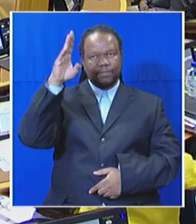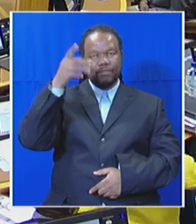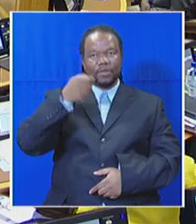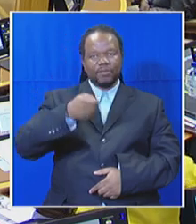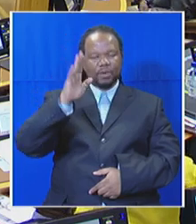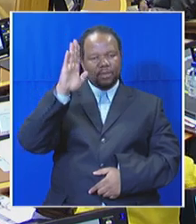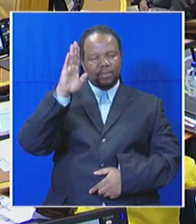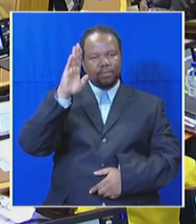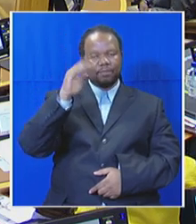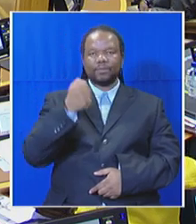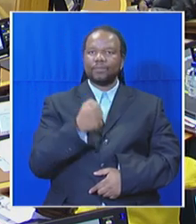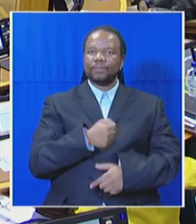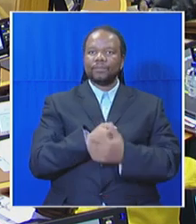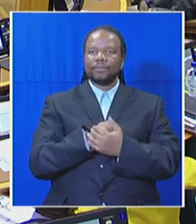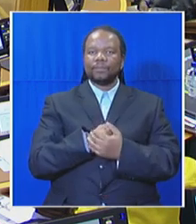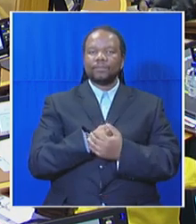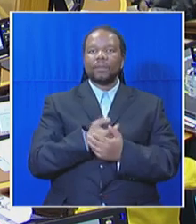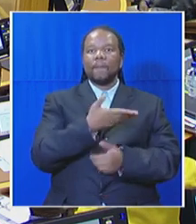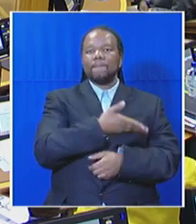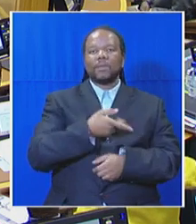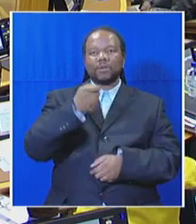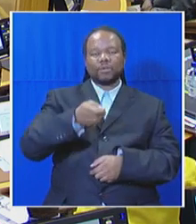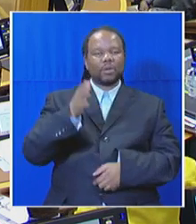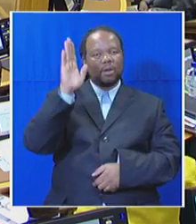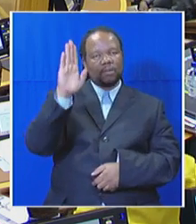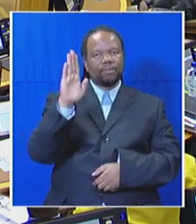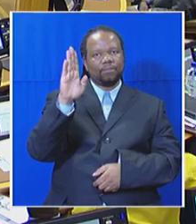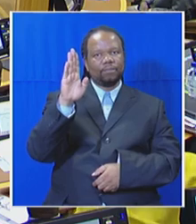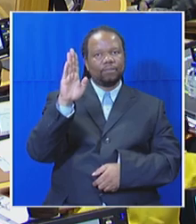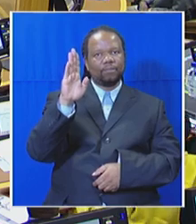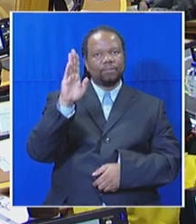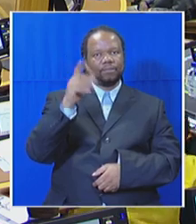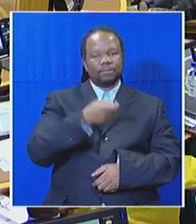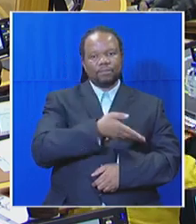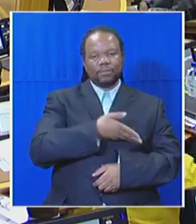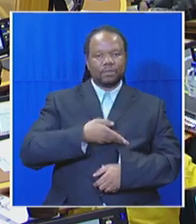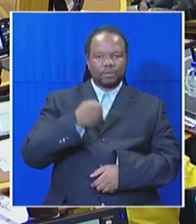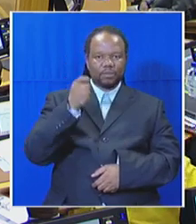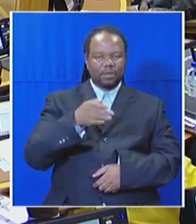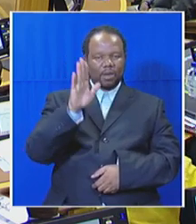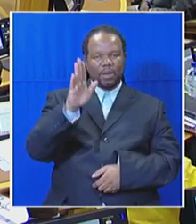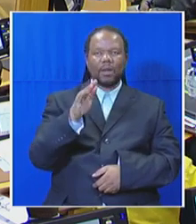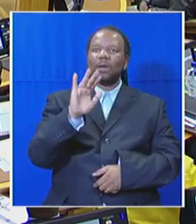gallery. Honorable. Madam Speaker, the Point gallery. of order, Madam Speaker. No, Honorable Kadi, I'm listening to the point of